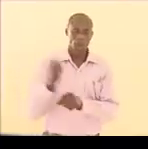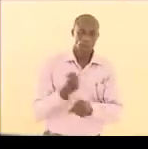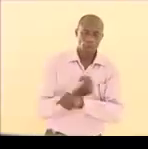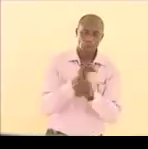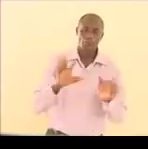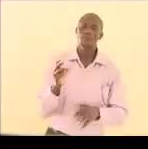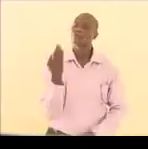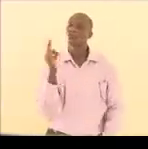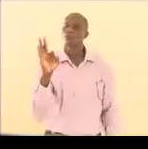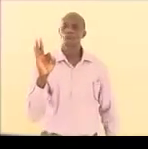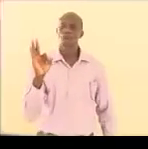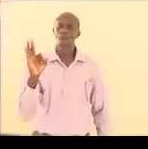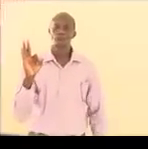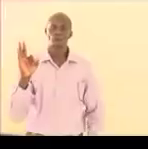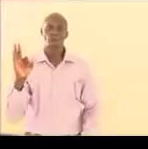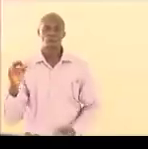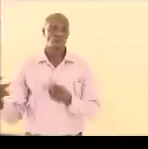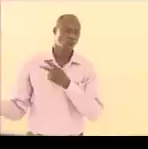The mountains of